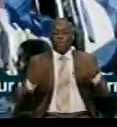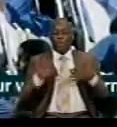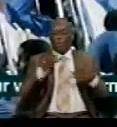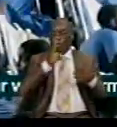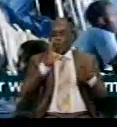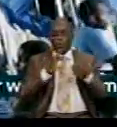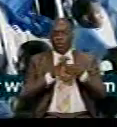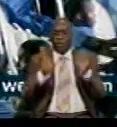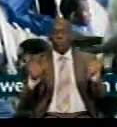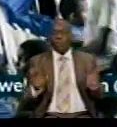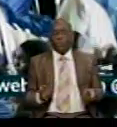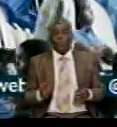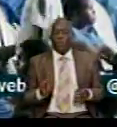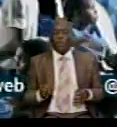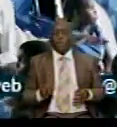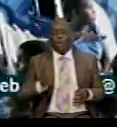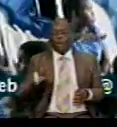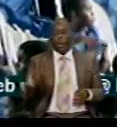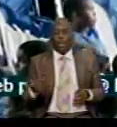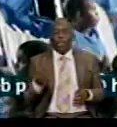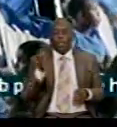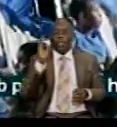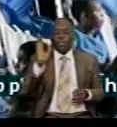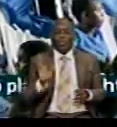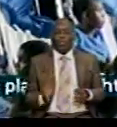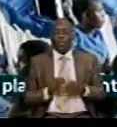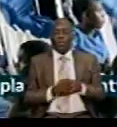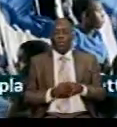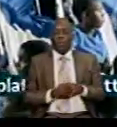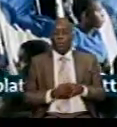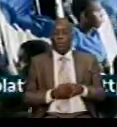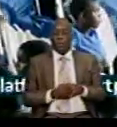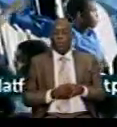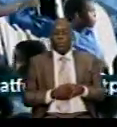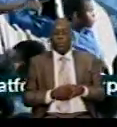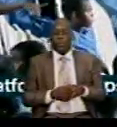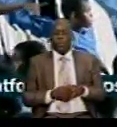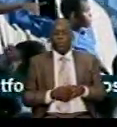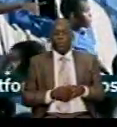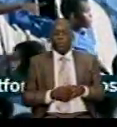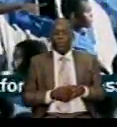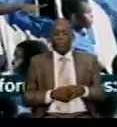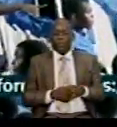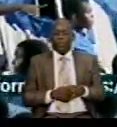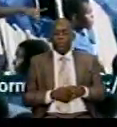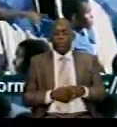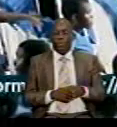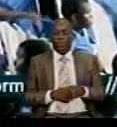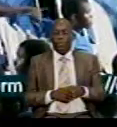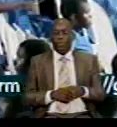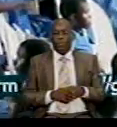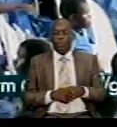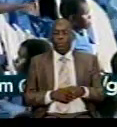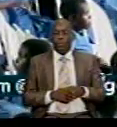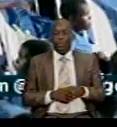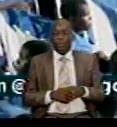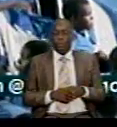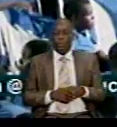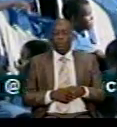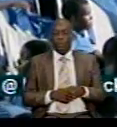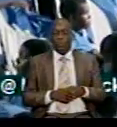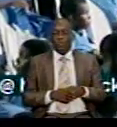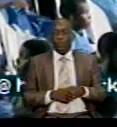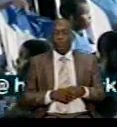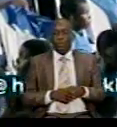relâchée. Next testifier. Témoignage suivant. Turn him. Turn. You stand the other way and raise his